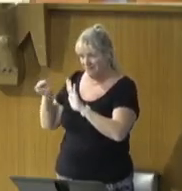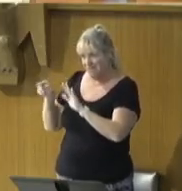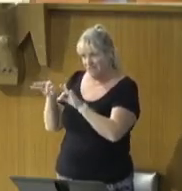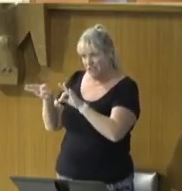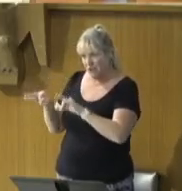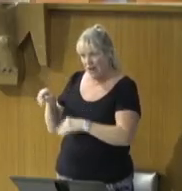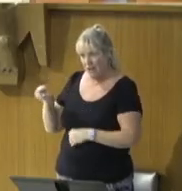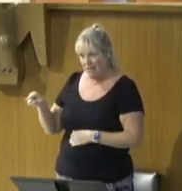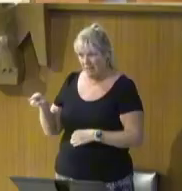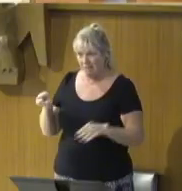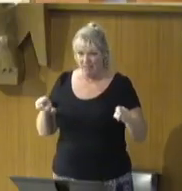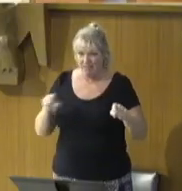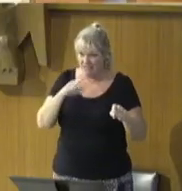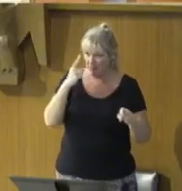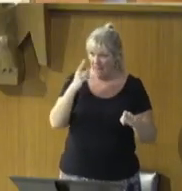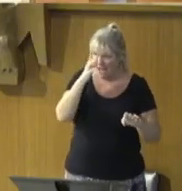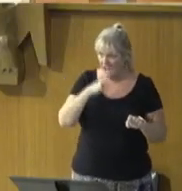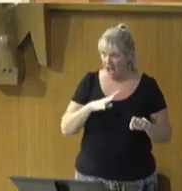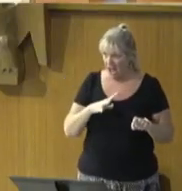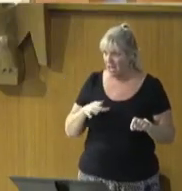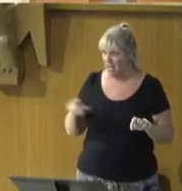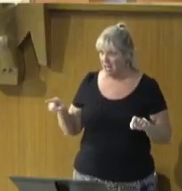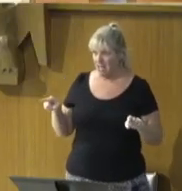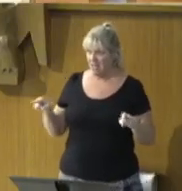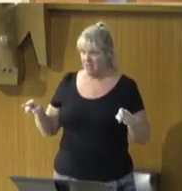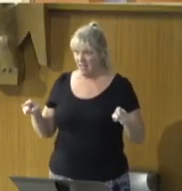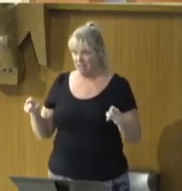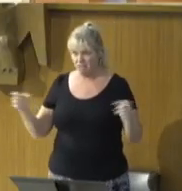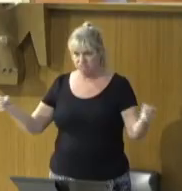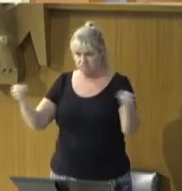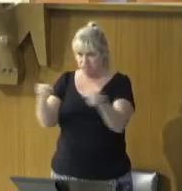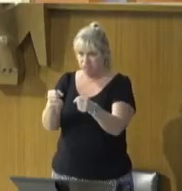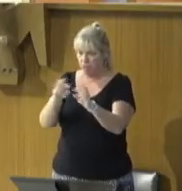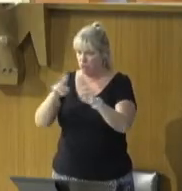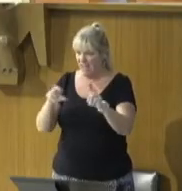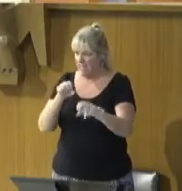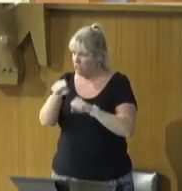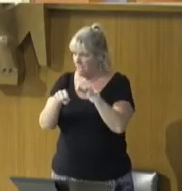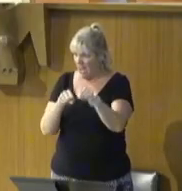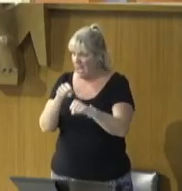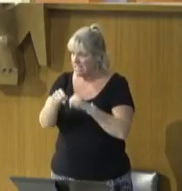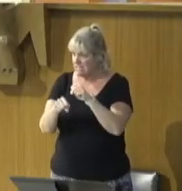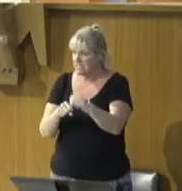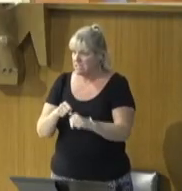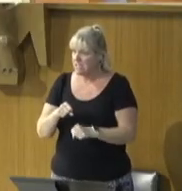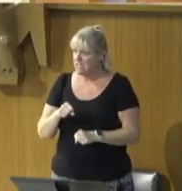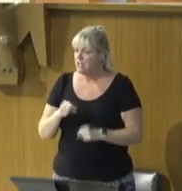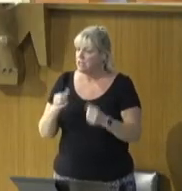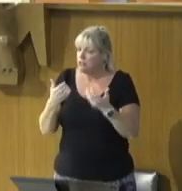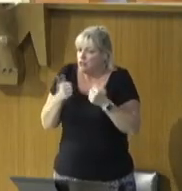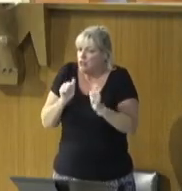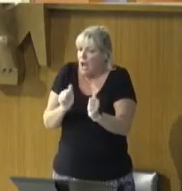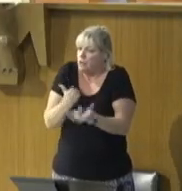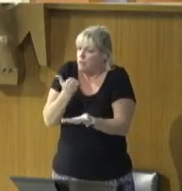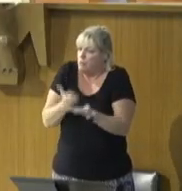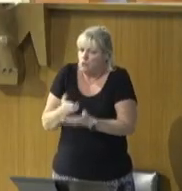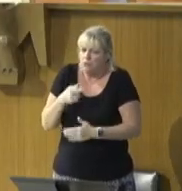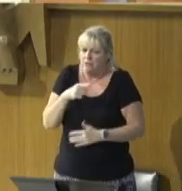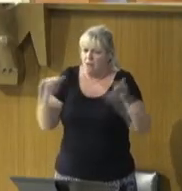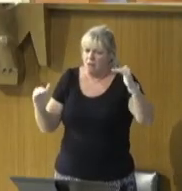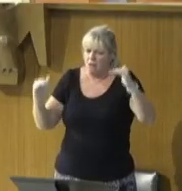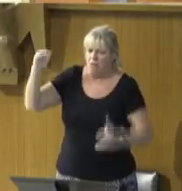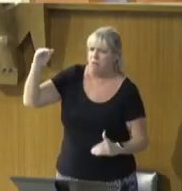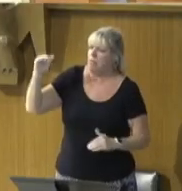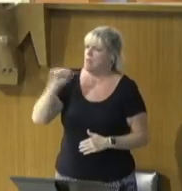fight was to prove that black people were unworthy of the same distinctions as their white counterparts with a New